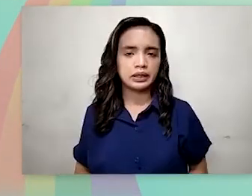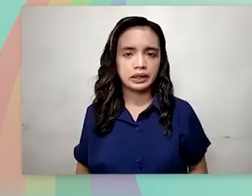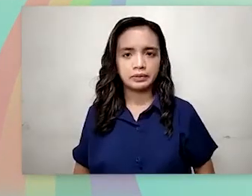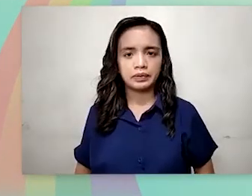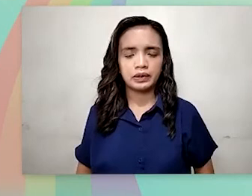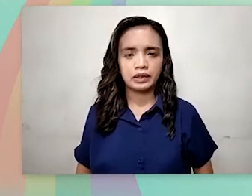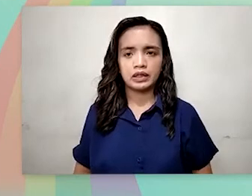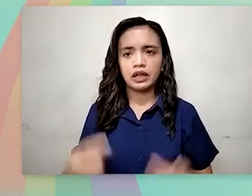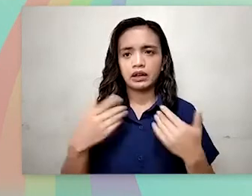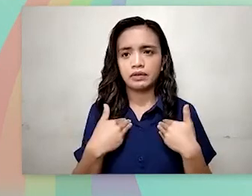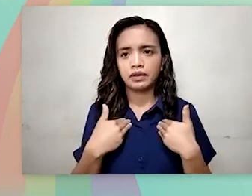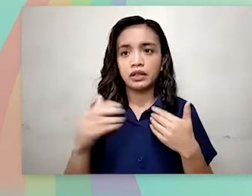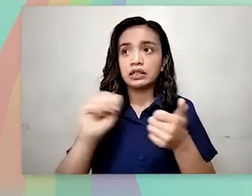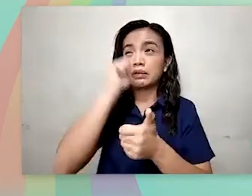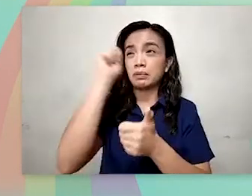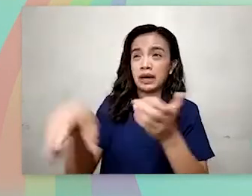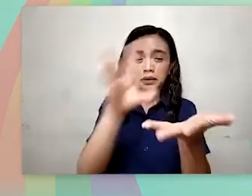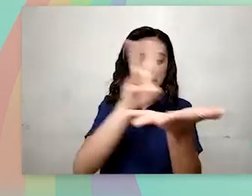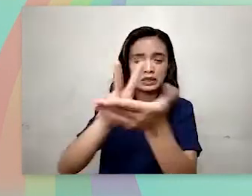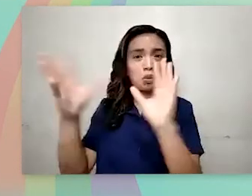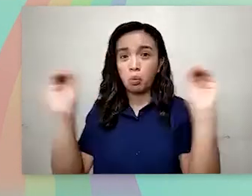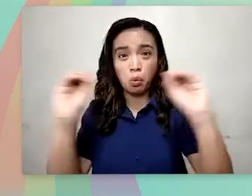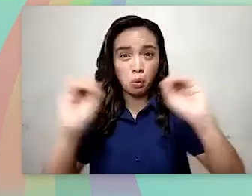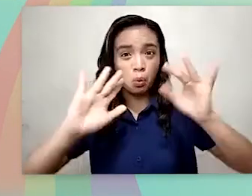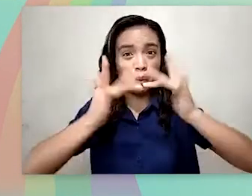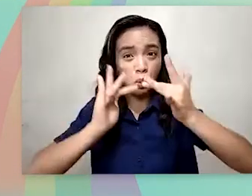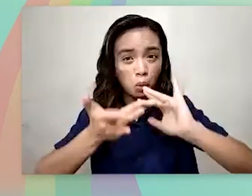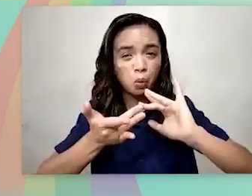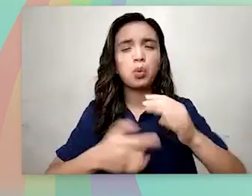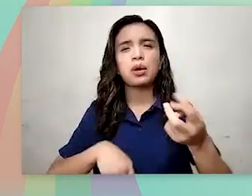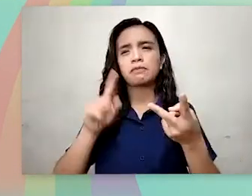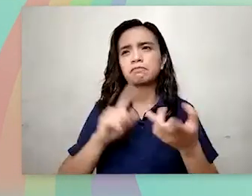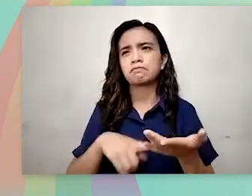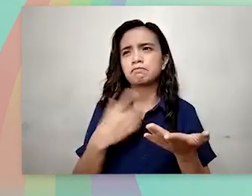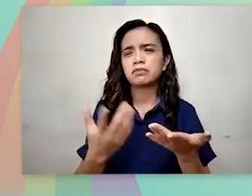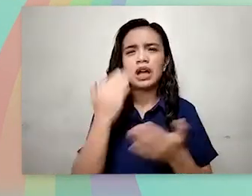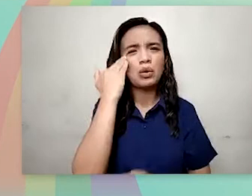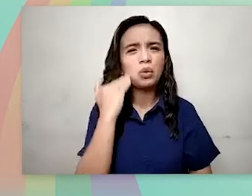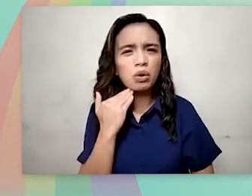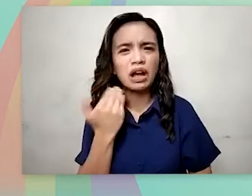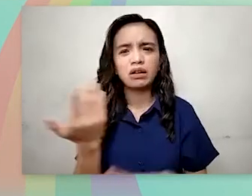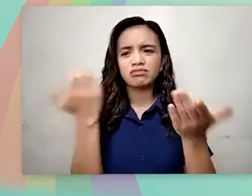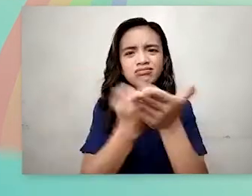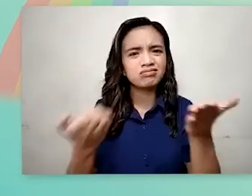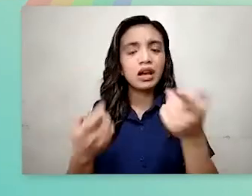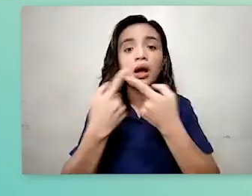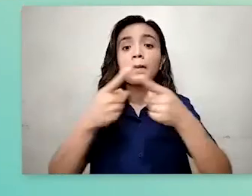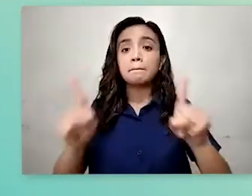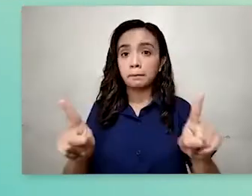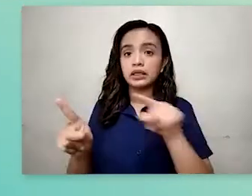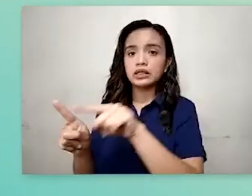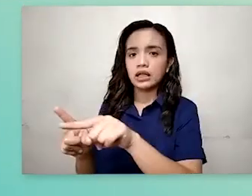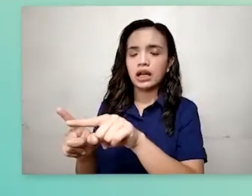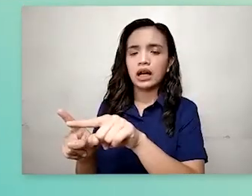in the most unimaginable circumstance. They're in the far-flung areas, no internet connectivity, lack of